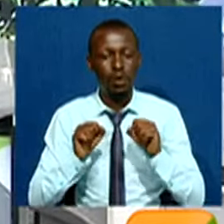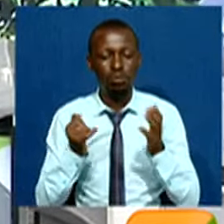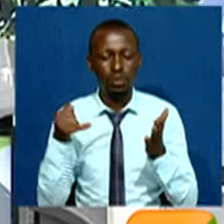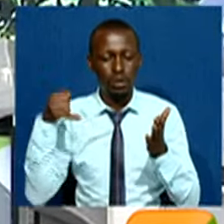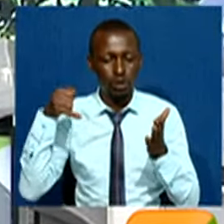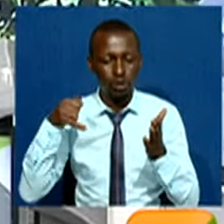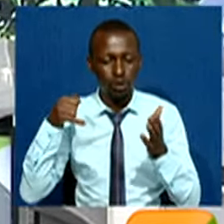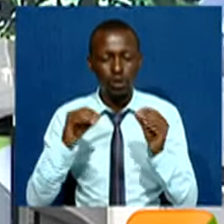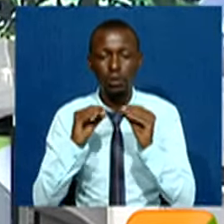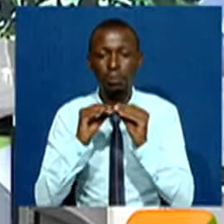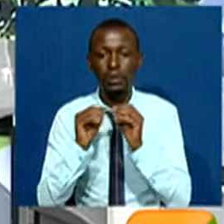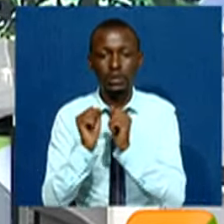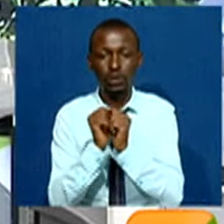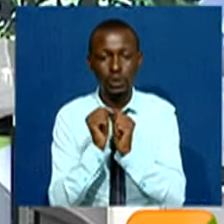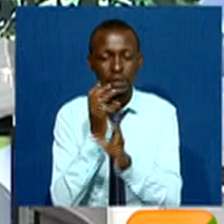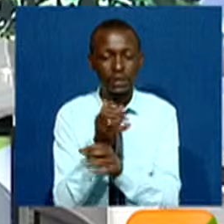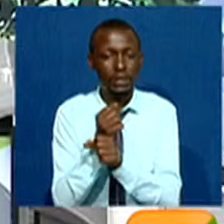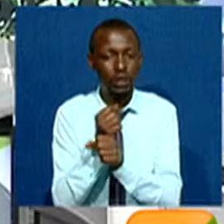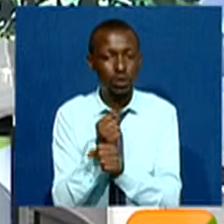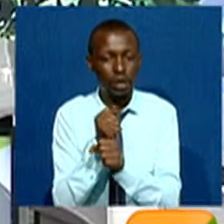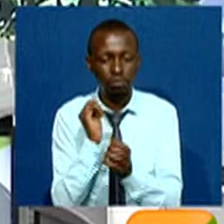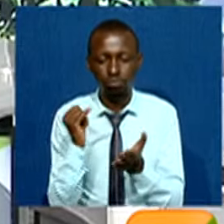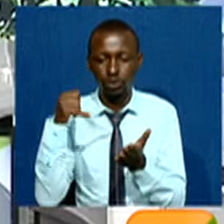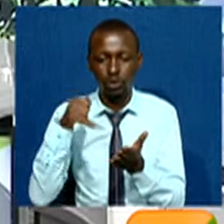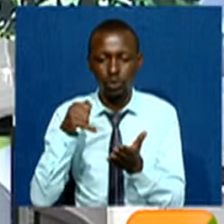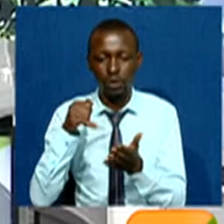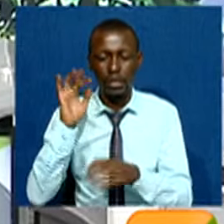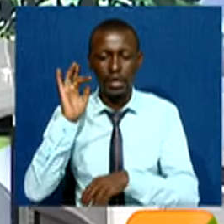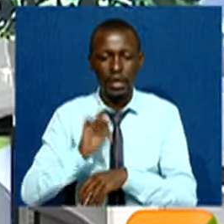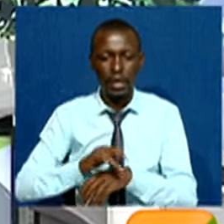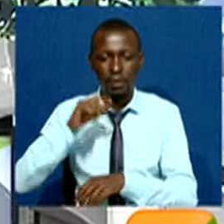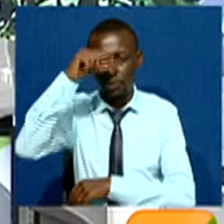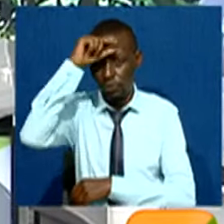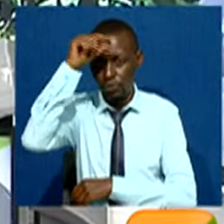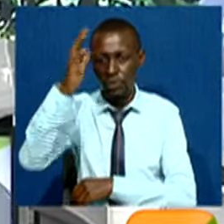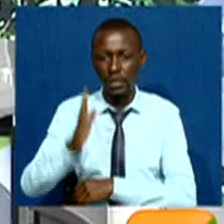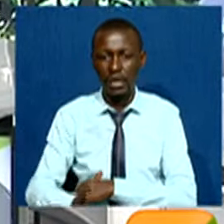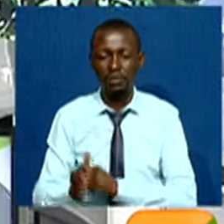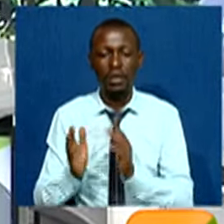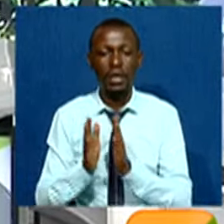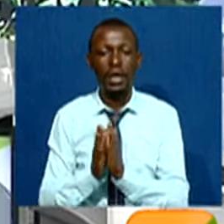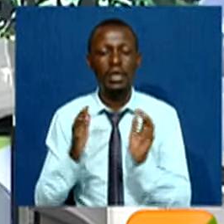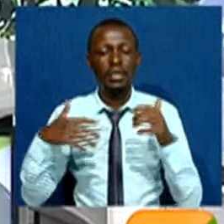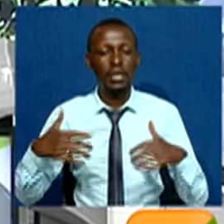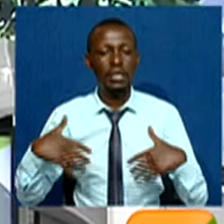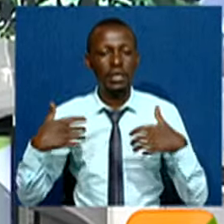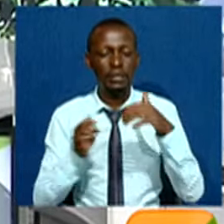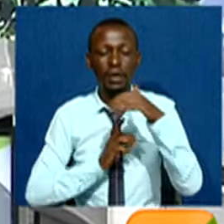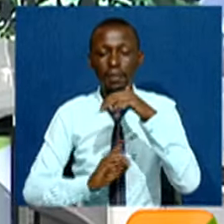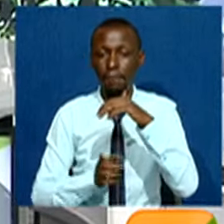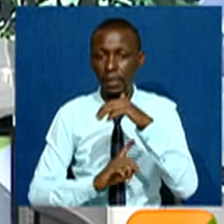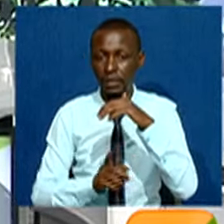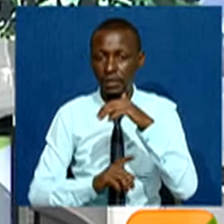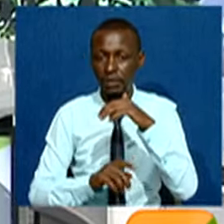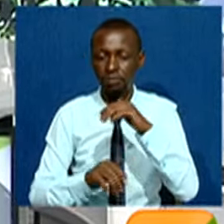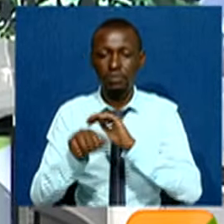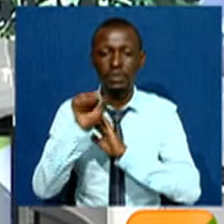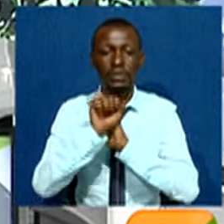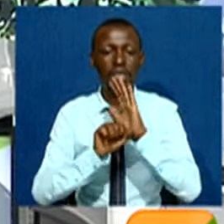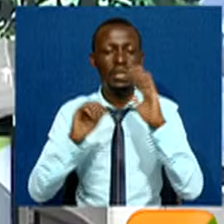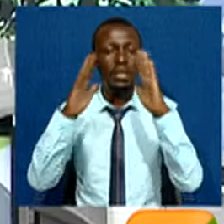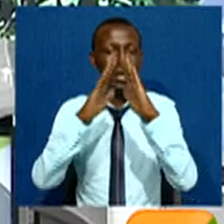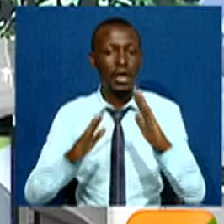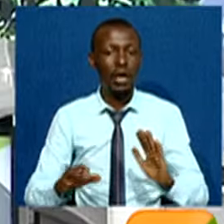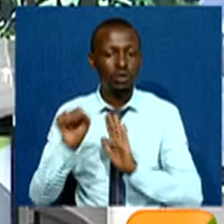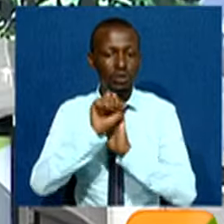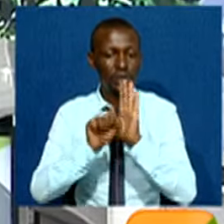meeting that would, among others, incorporate the governors of Embu and the Ministry of Agriculture. A statement from State House after the